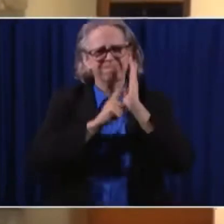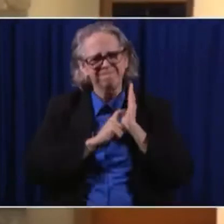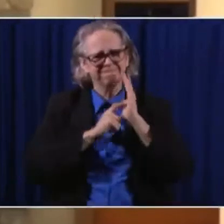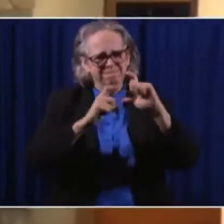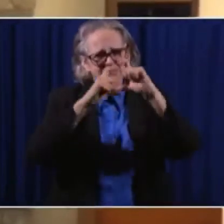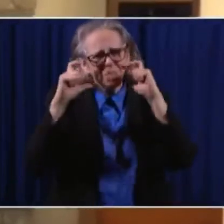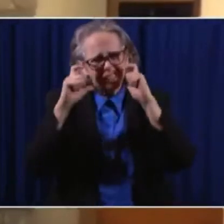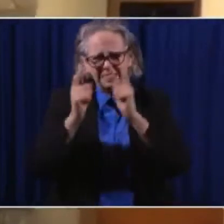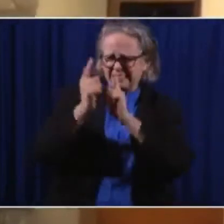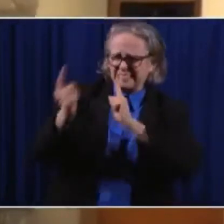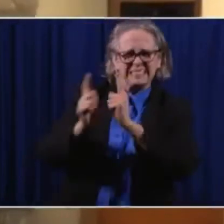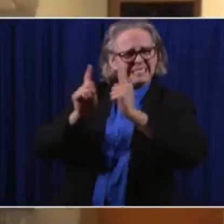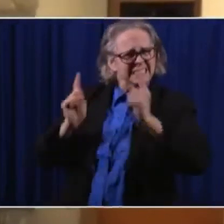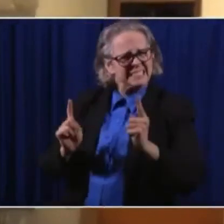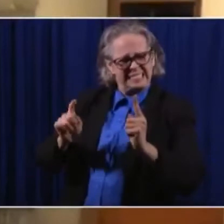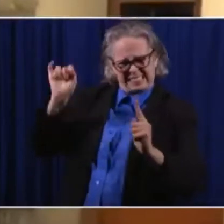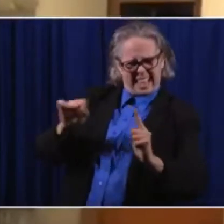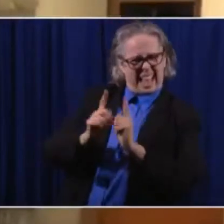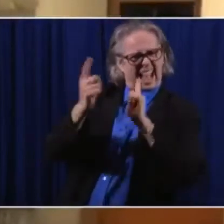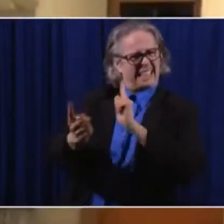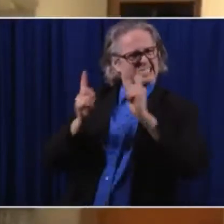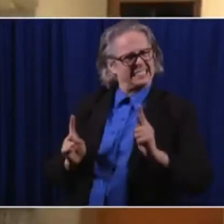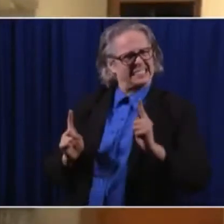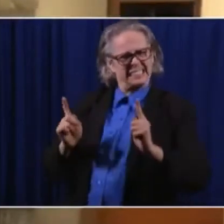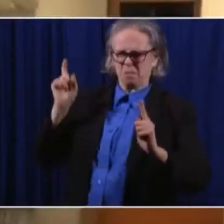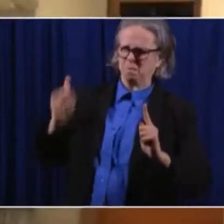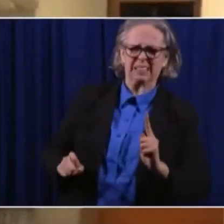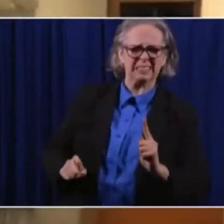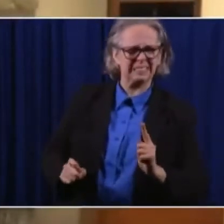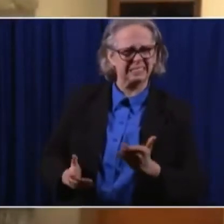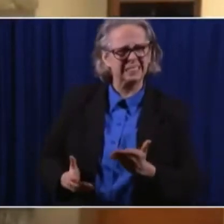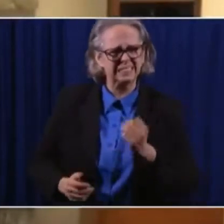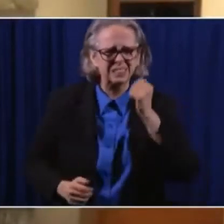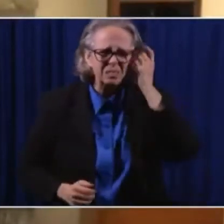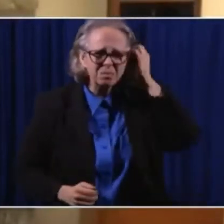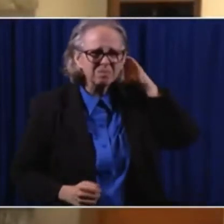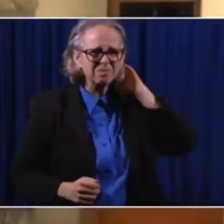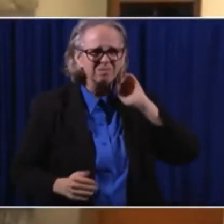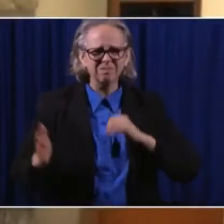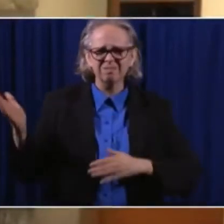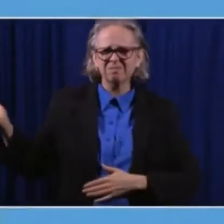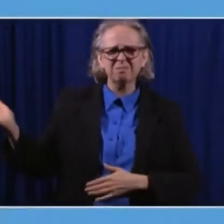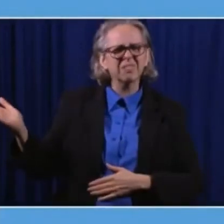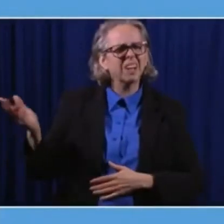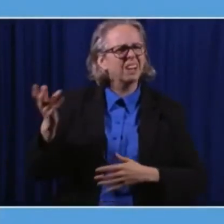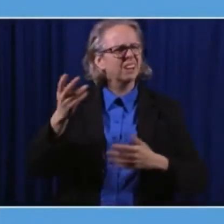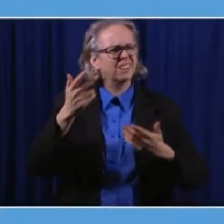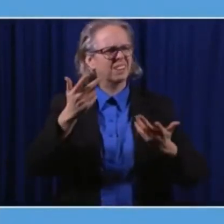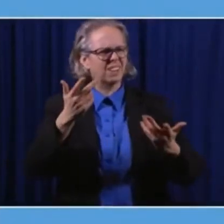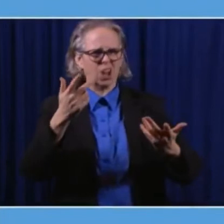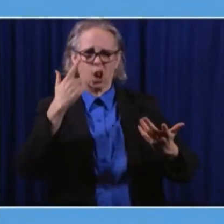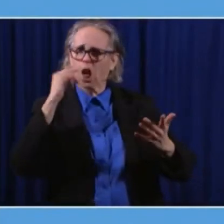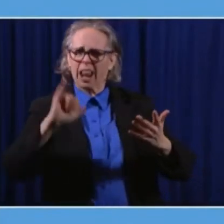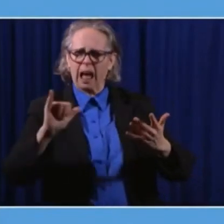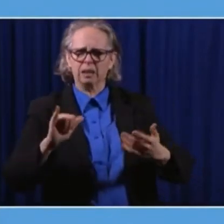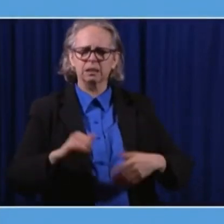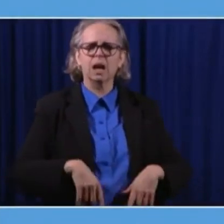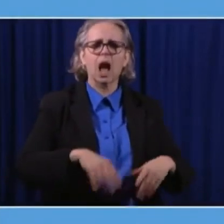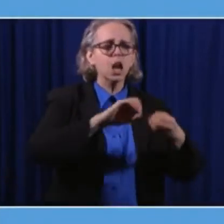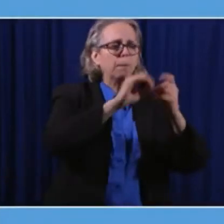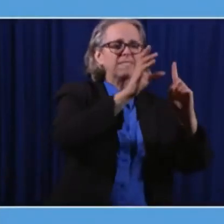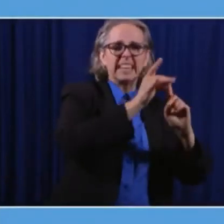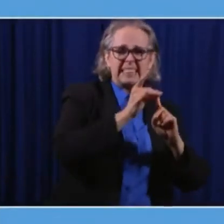is something we've shown before. I believe this is cases versus testing. This shows we're very happy to see the testing going up,